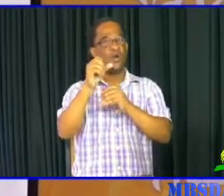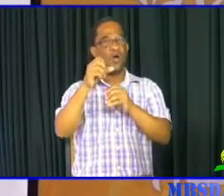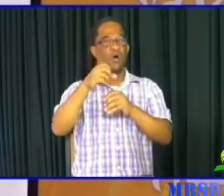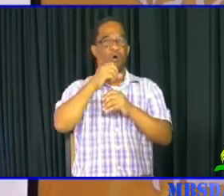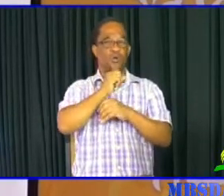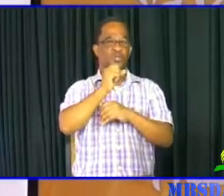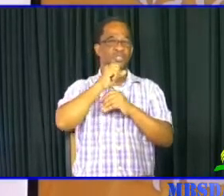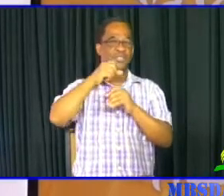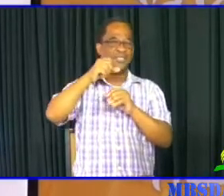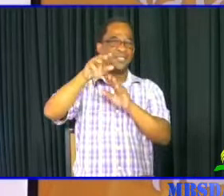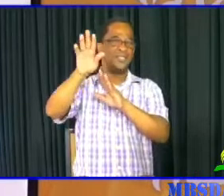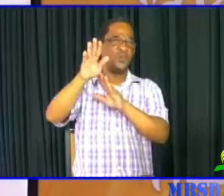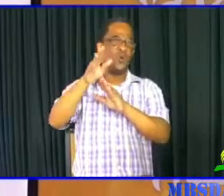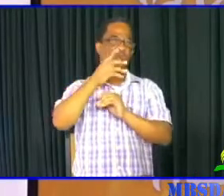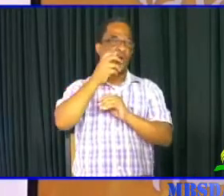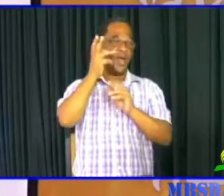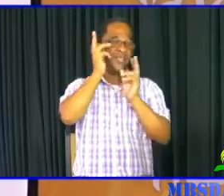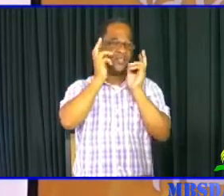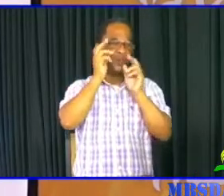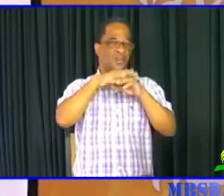you who are listening on NCU 91.1,